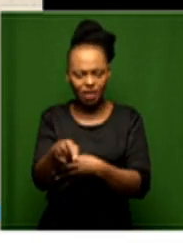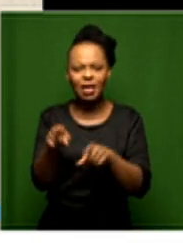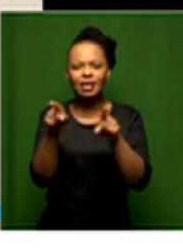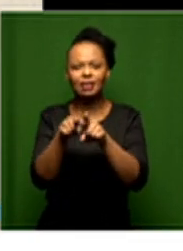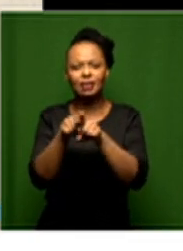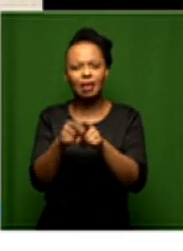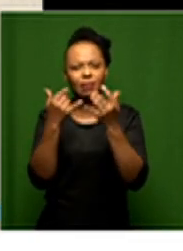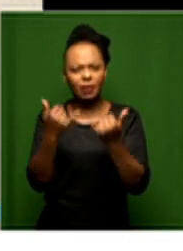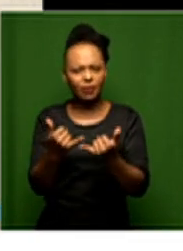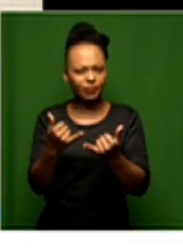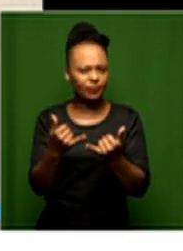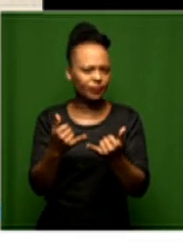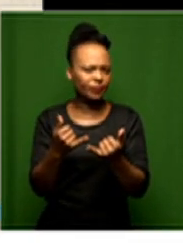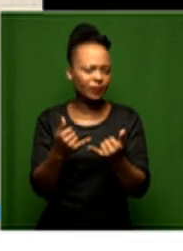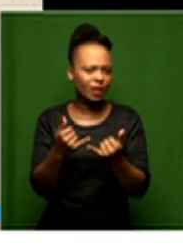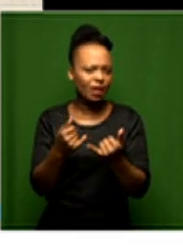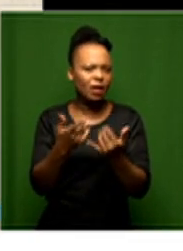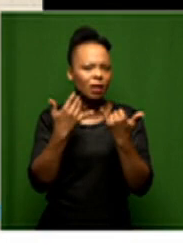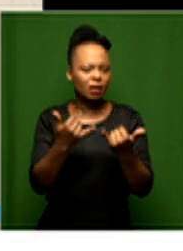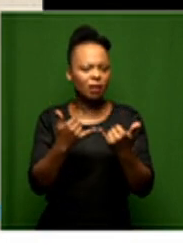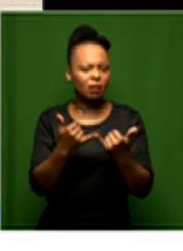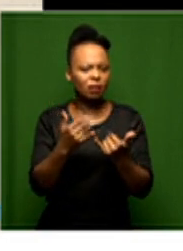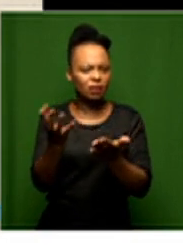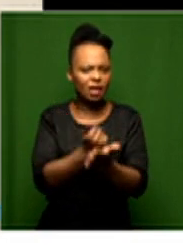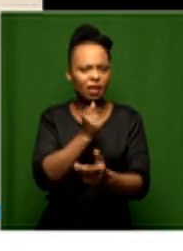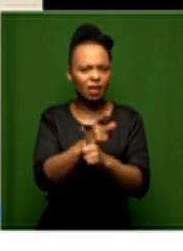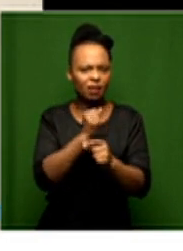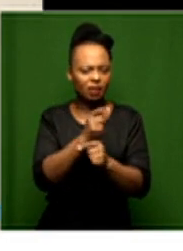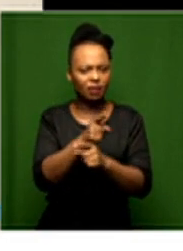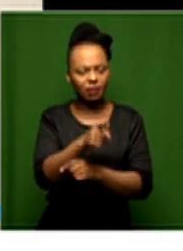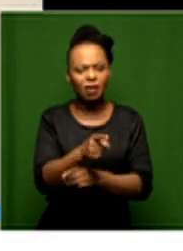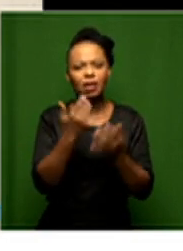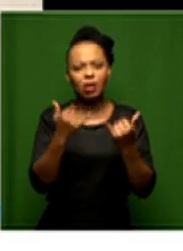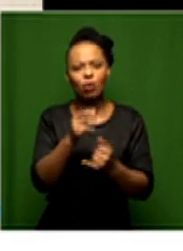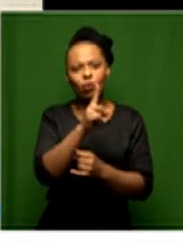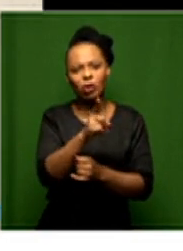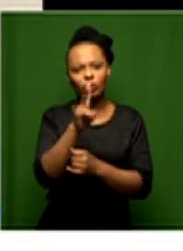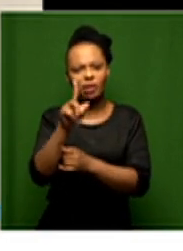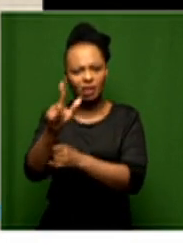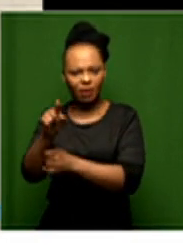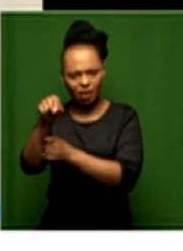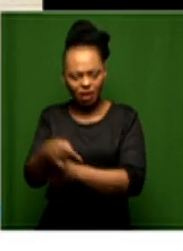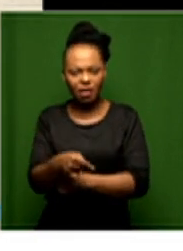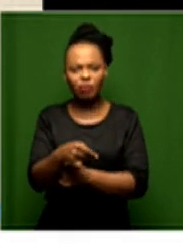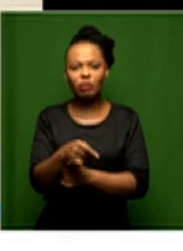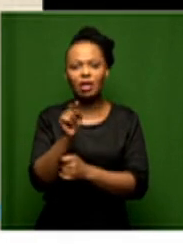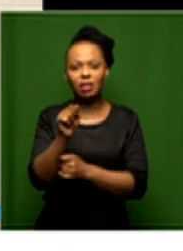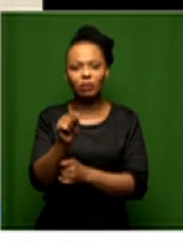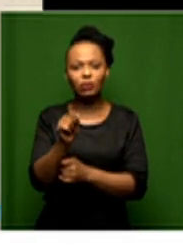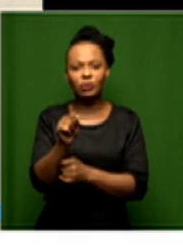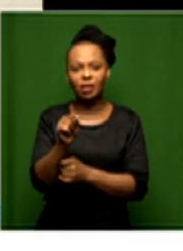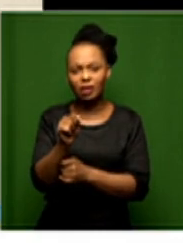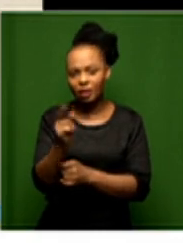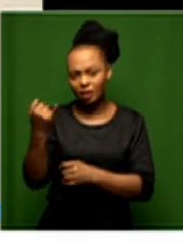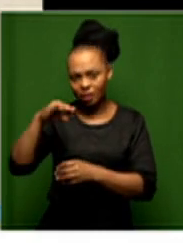your hands. It now no longer is your property. You get a subsidy of 127,000 Rand for you to invest in another vehicle should you